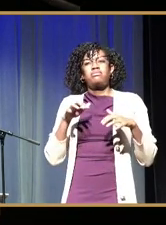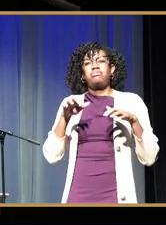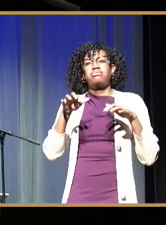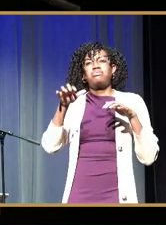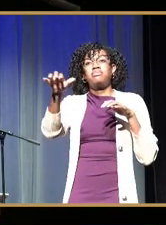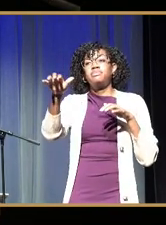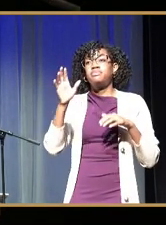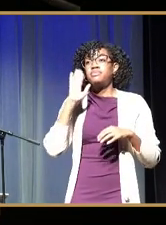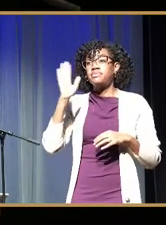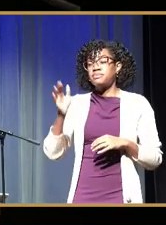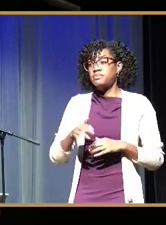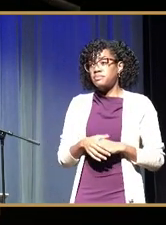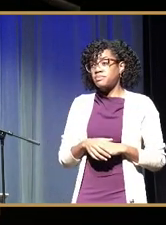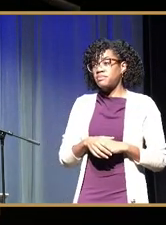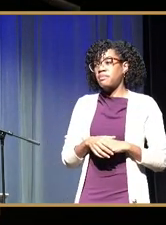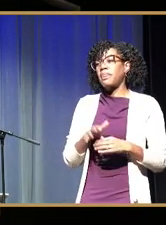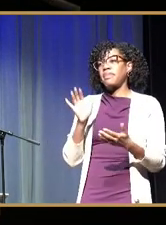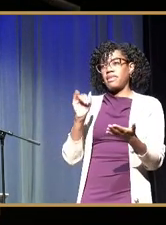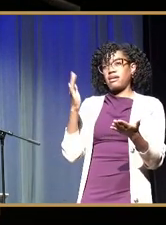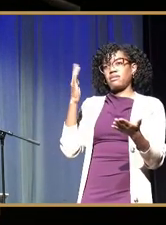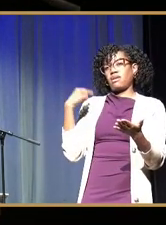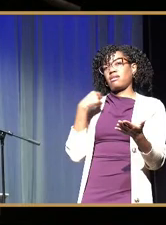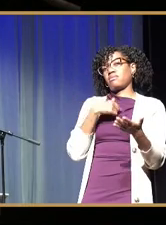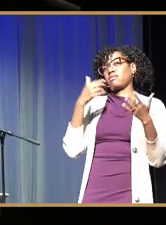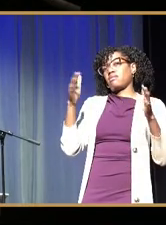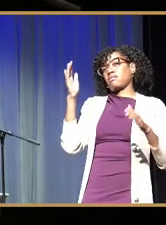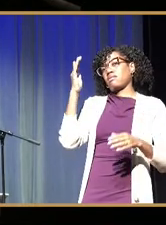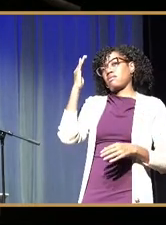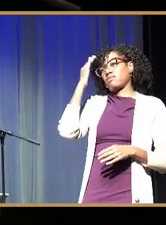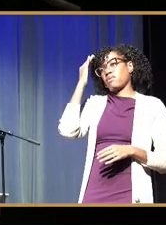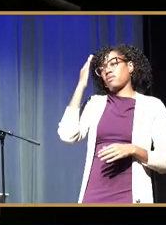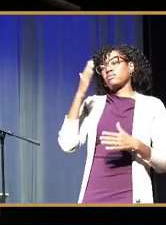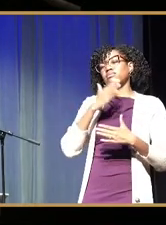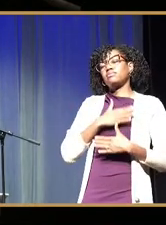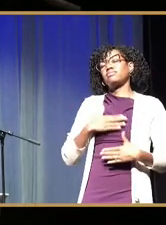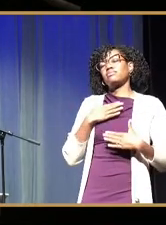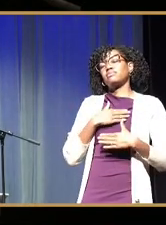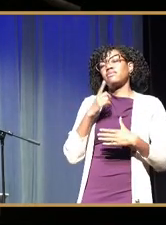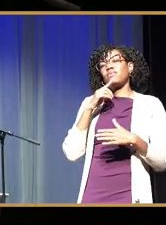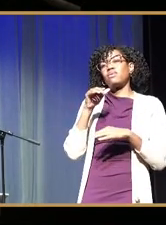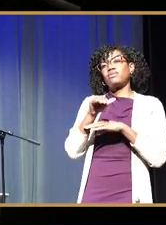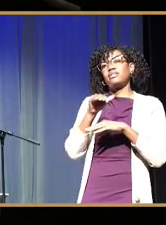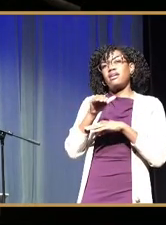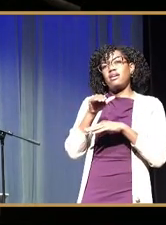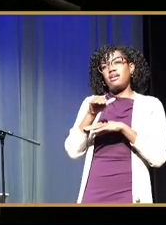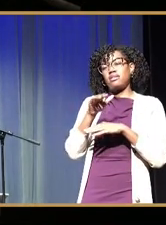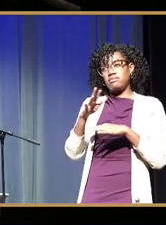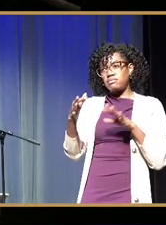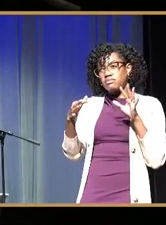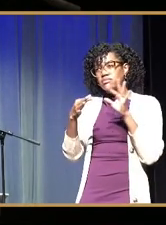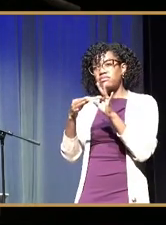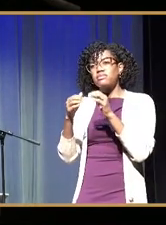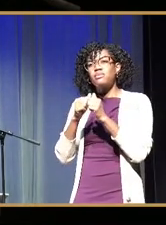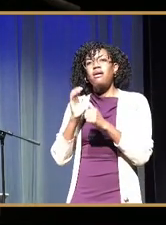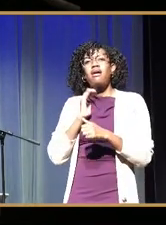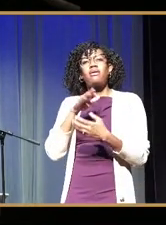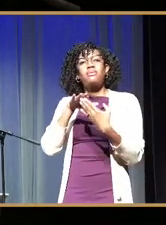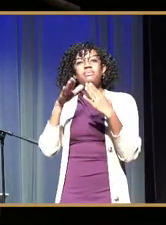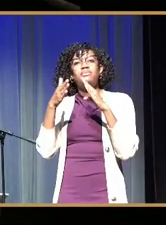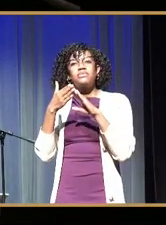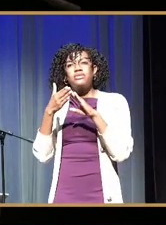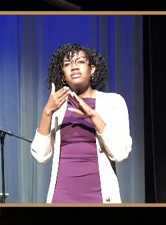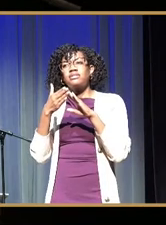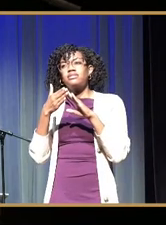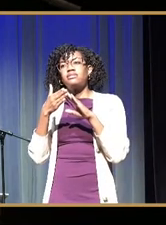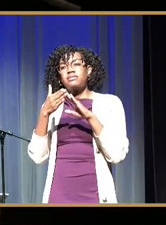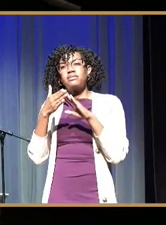Which is why we know and are grateful for tonight to connect with the larger community that understands